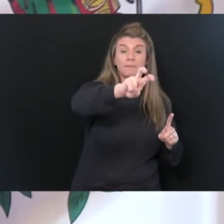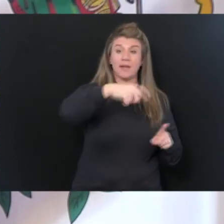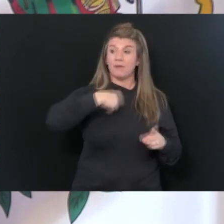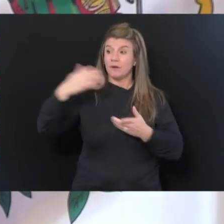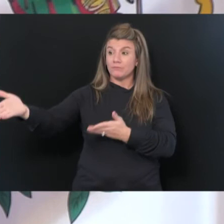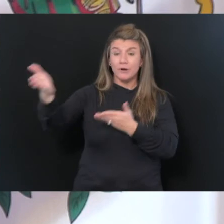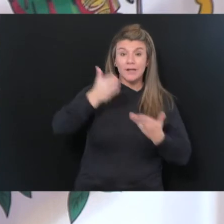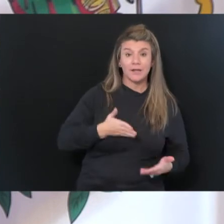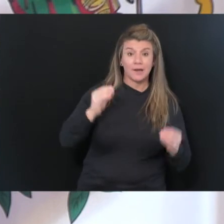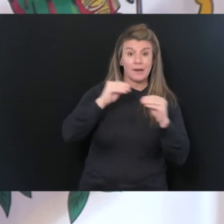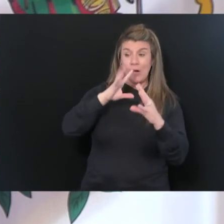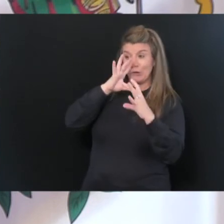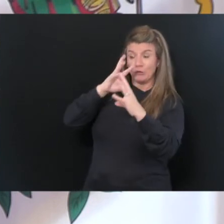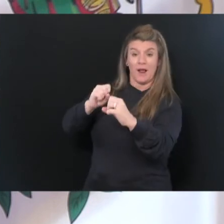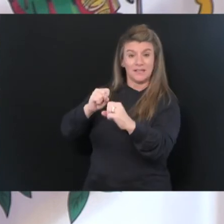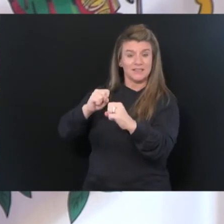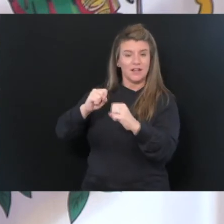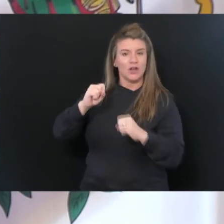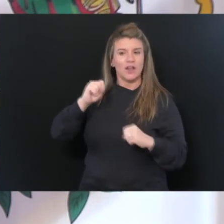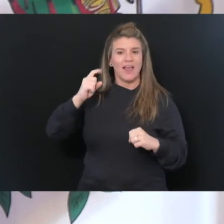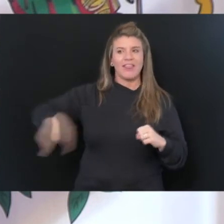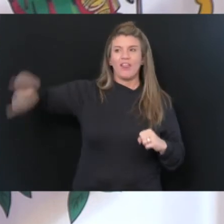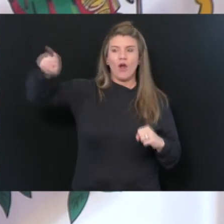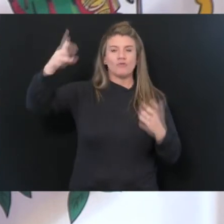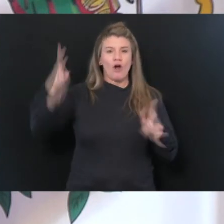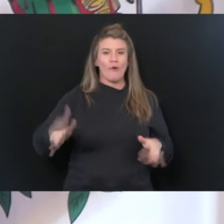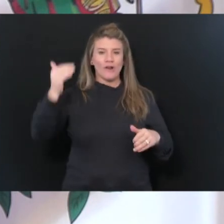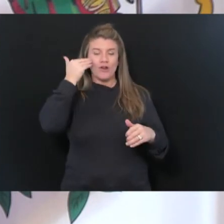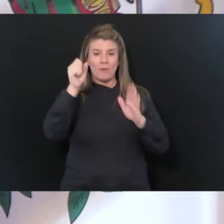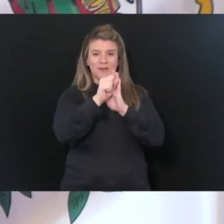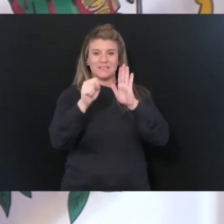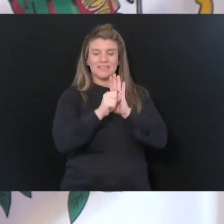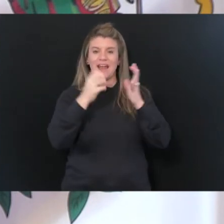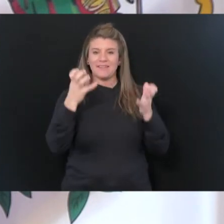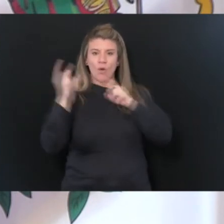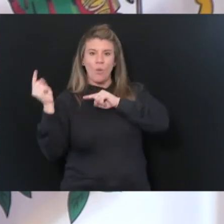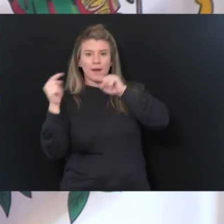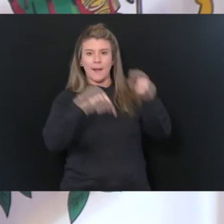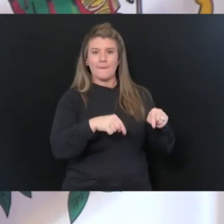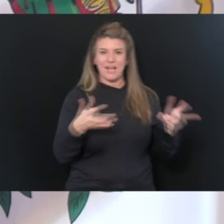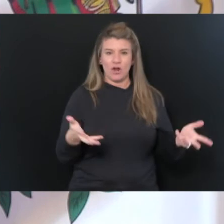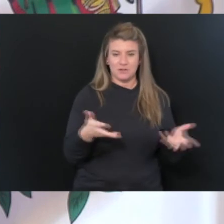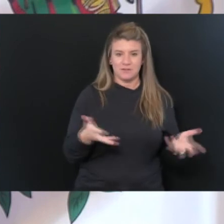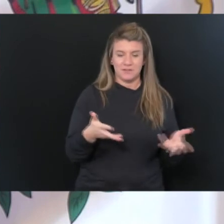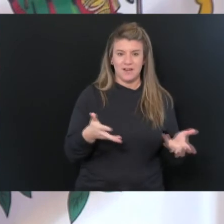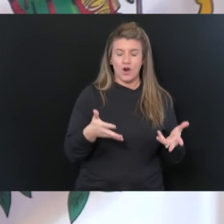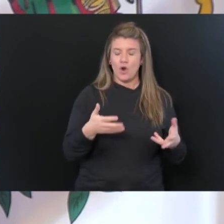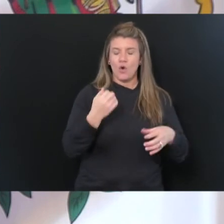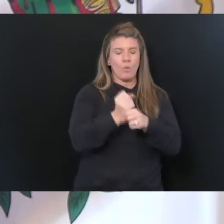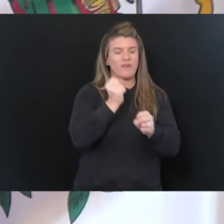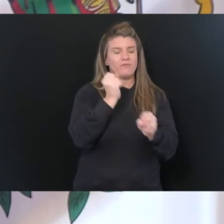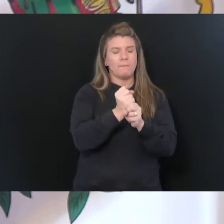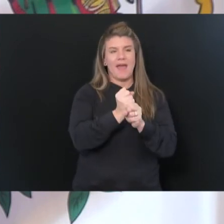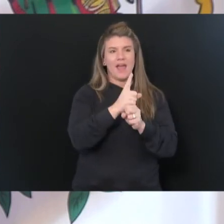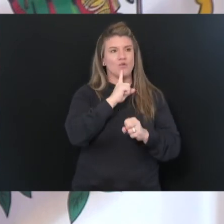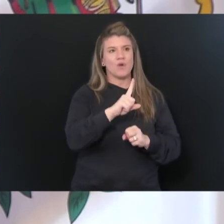all the folks that know about our state, wanting to come to our state. You know, we made several